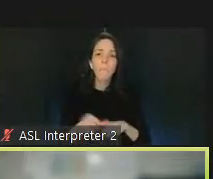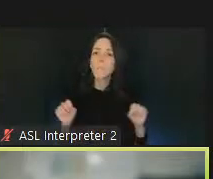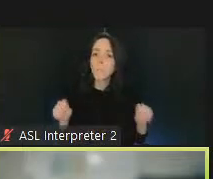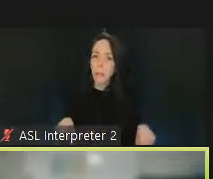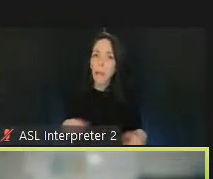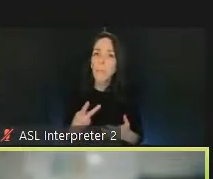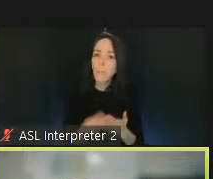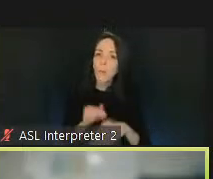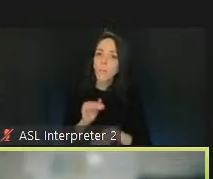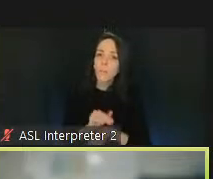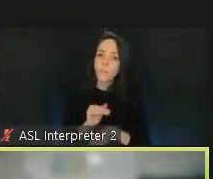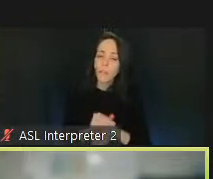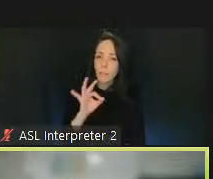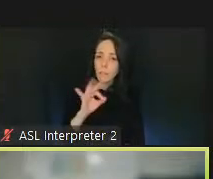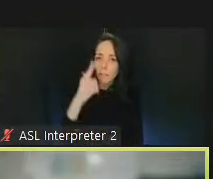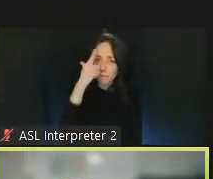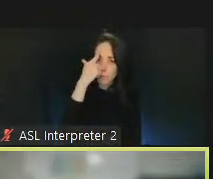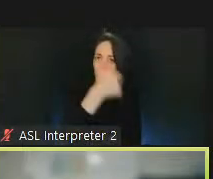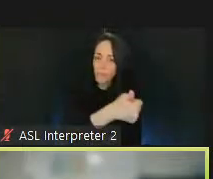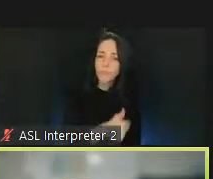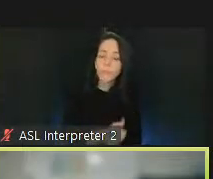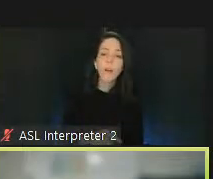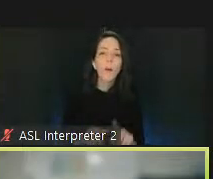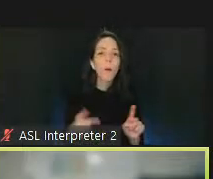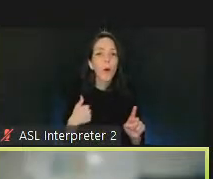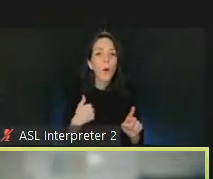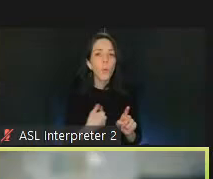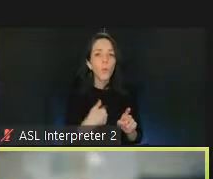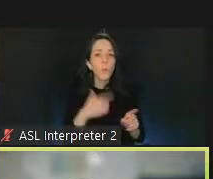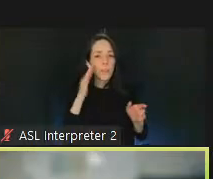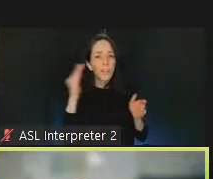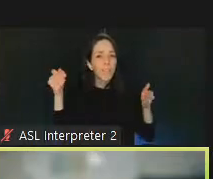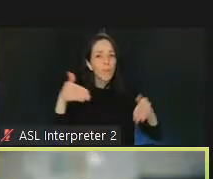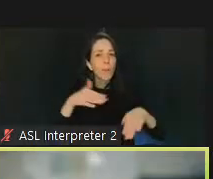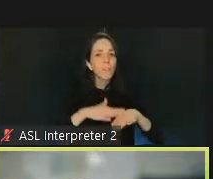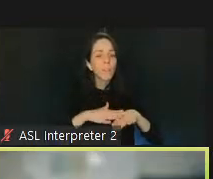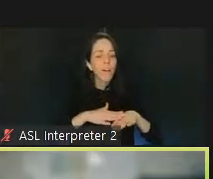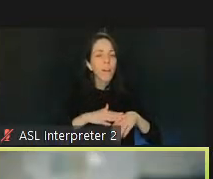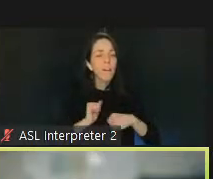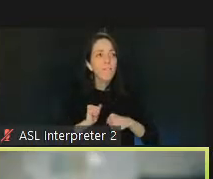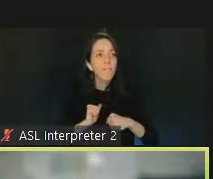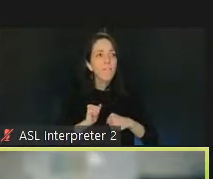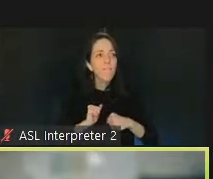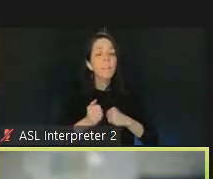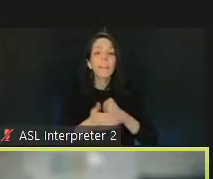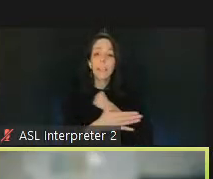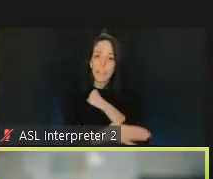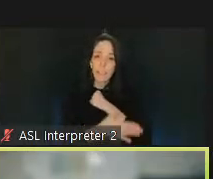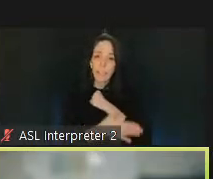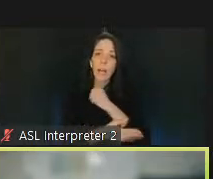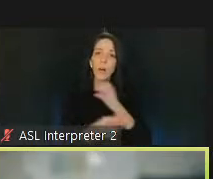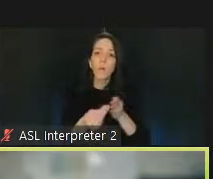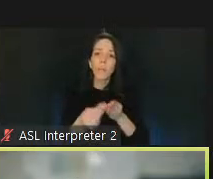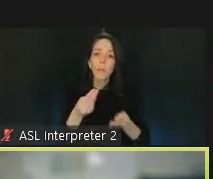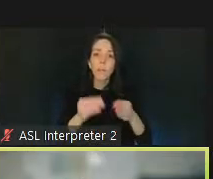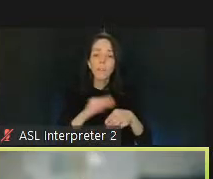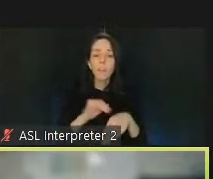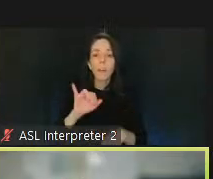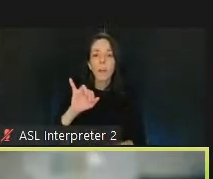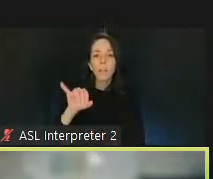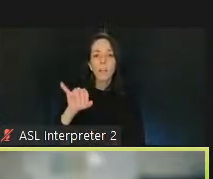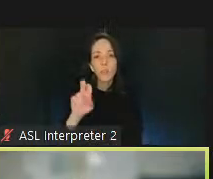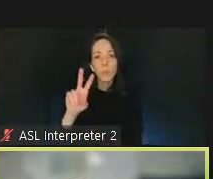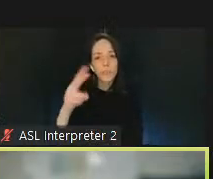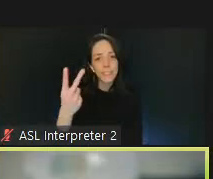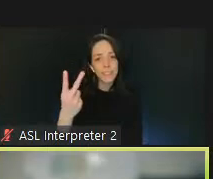nights. But we are focusing on, you're absolutely right, the county budget on June the 2nd